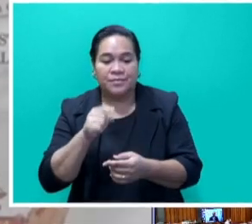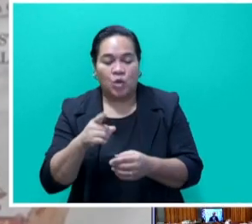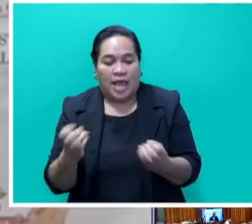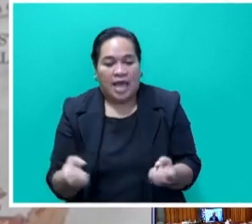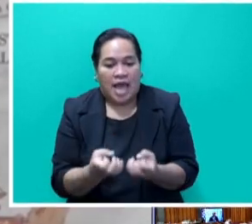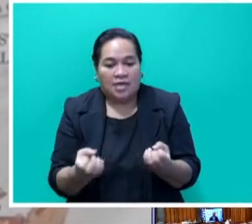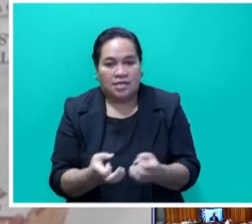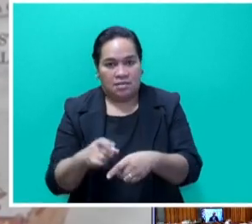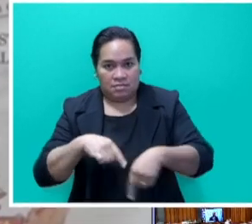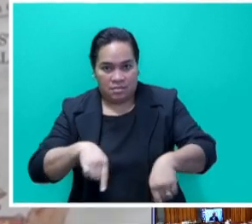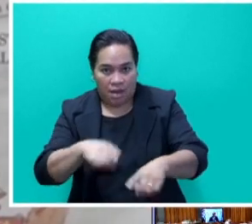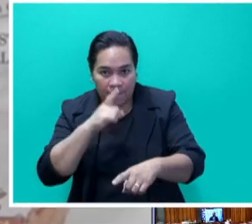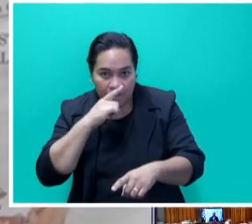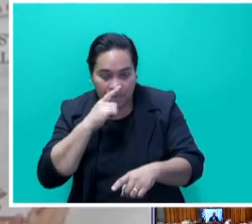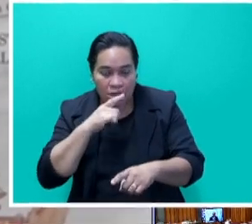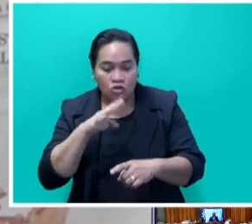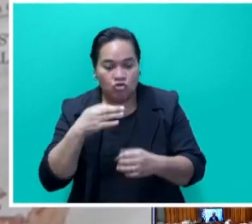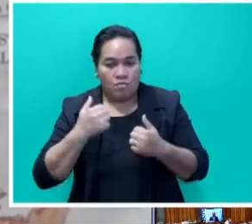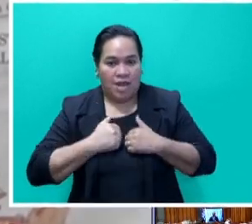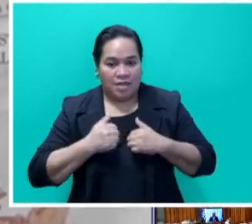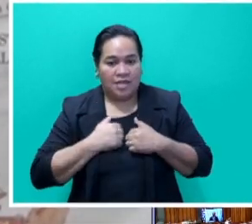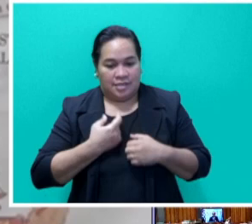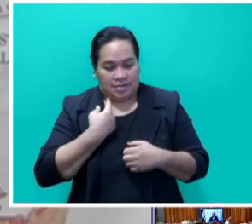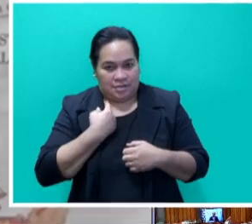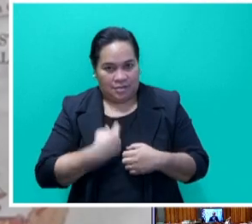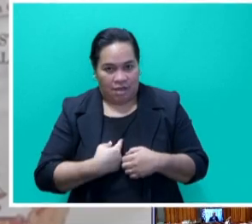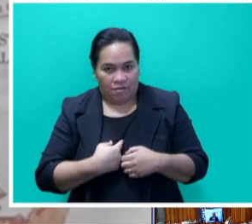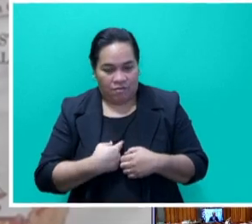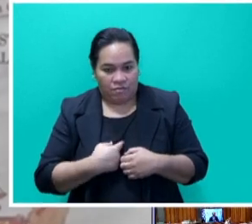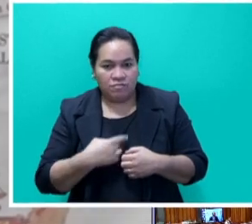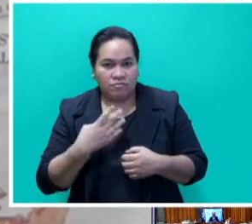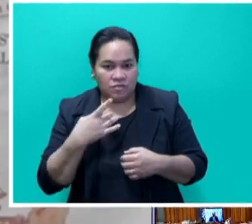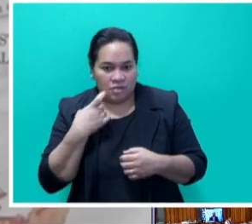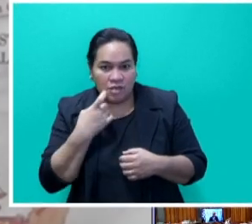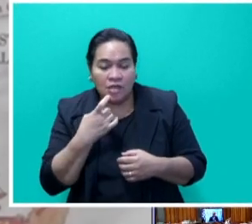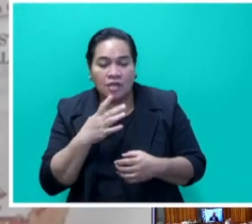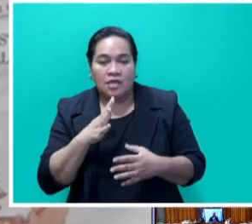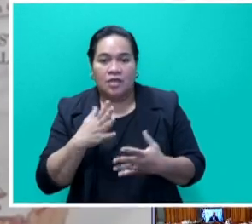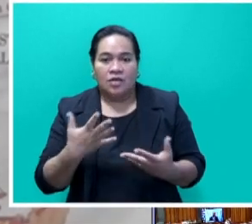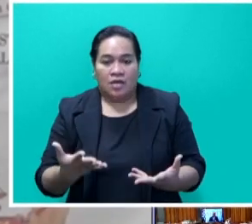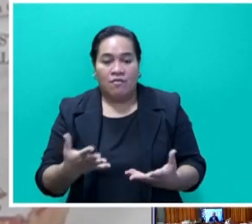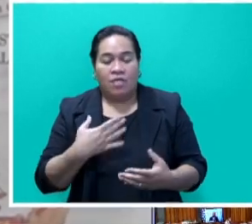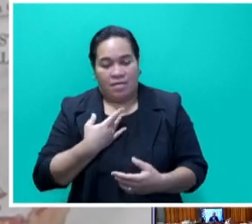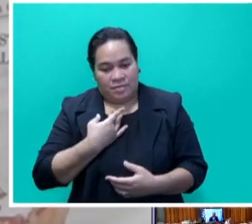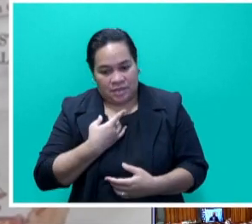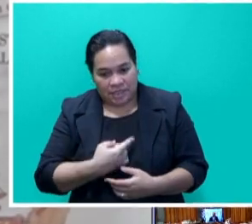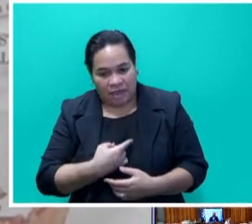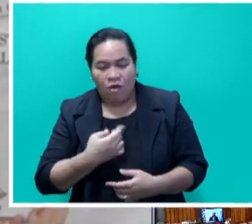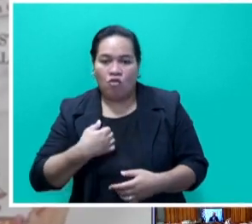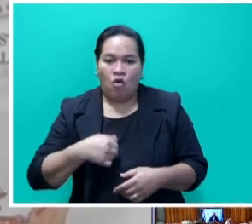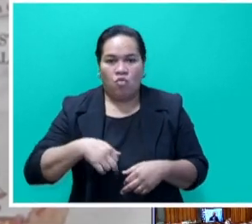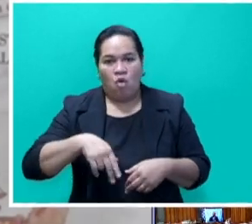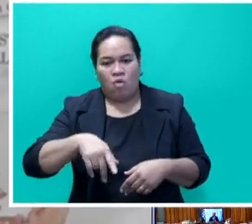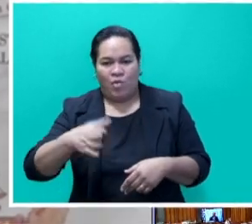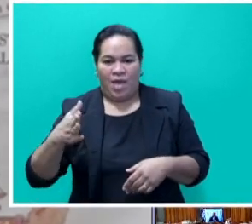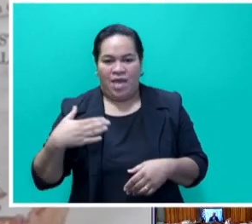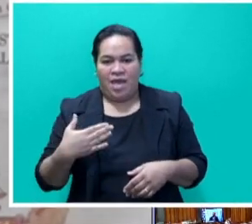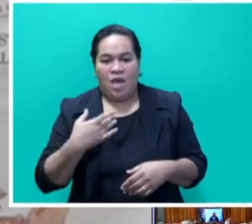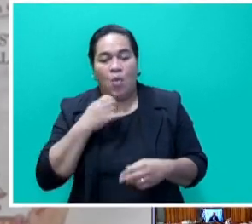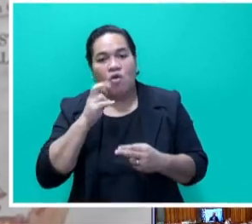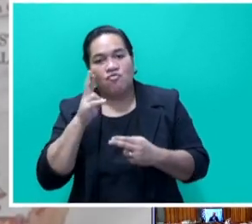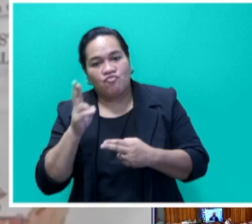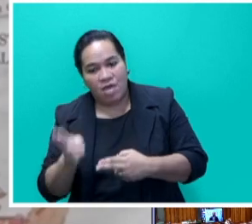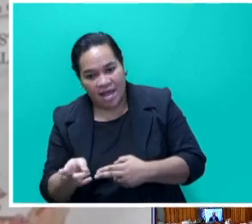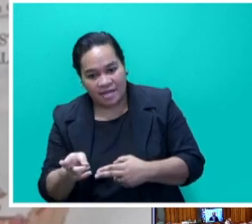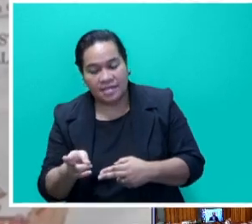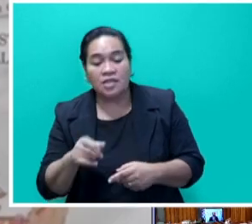citizens to practice self-care, even if it's just taking a few minutes for themselves or going for a walk or getting plenty of rest,